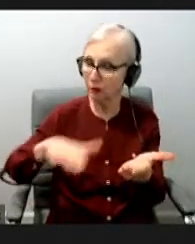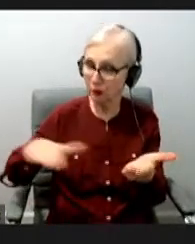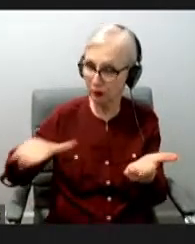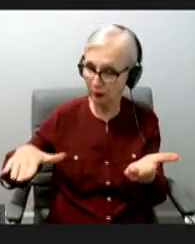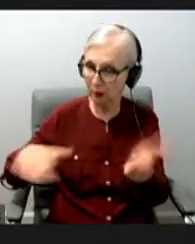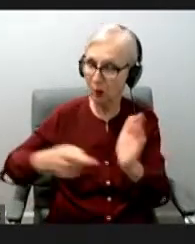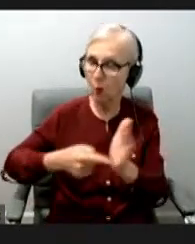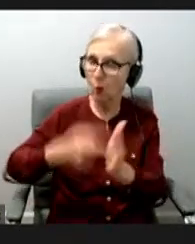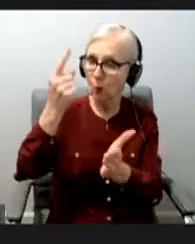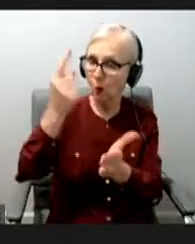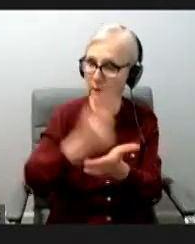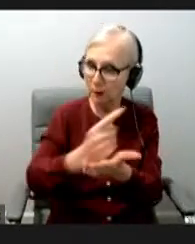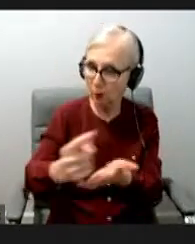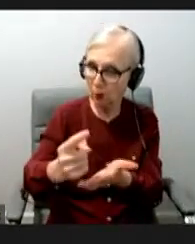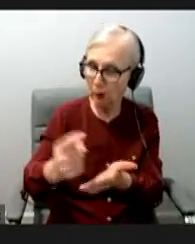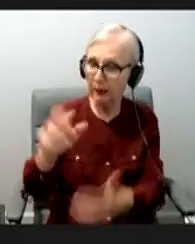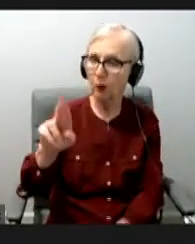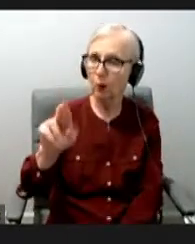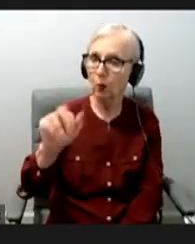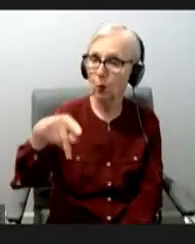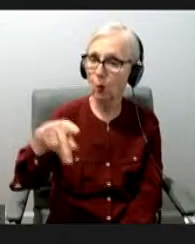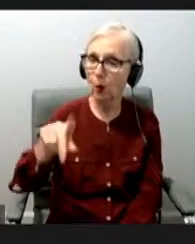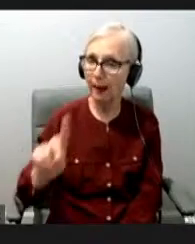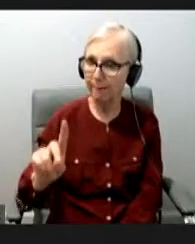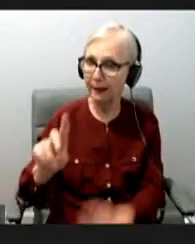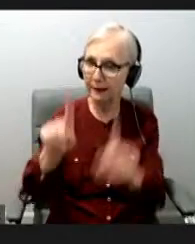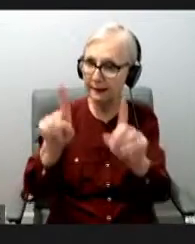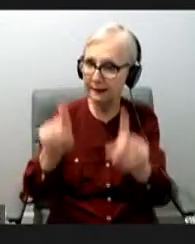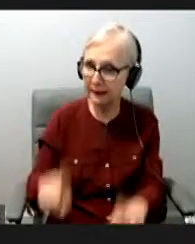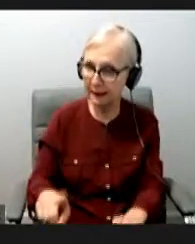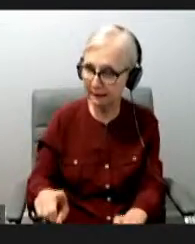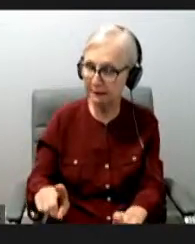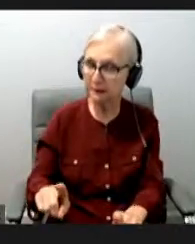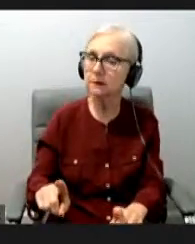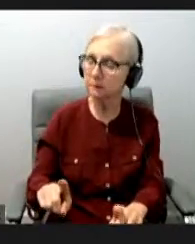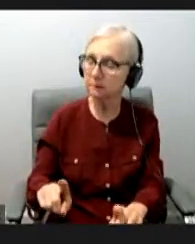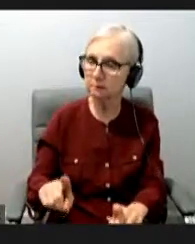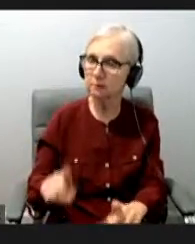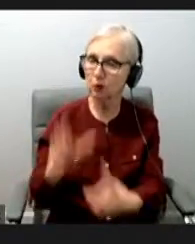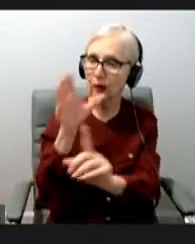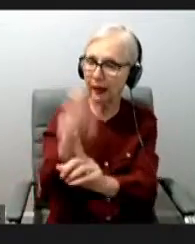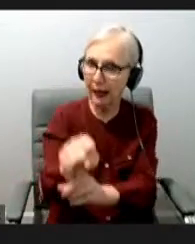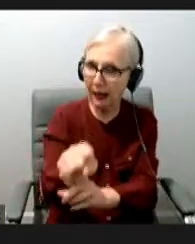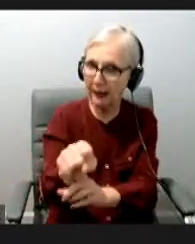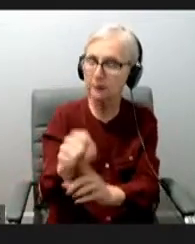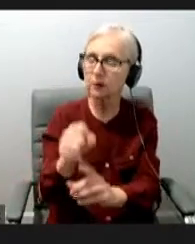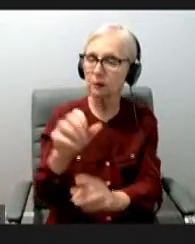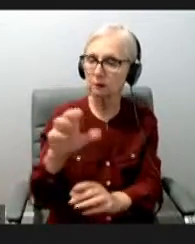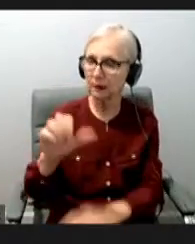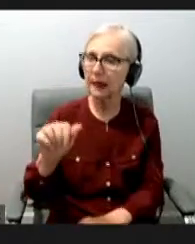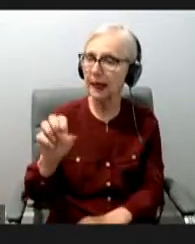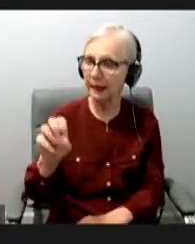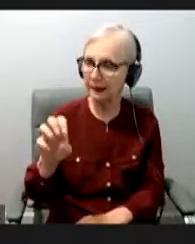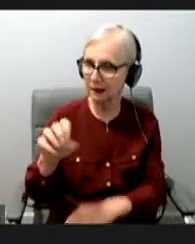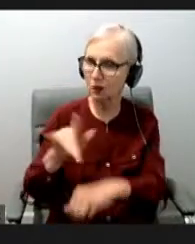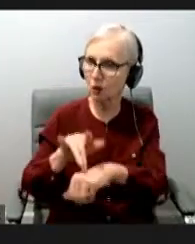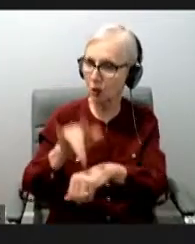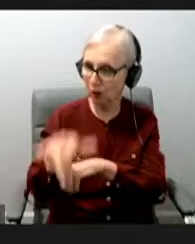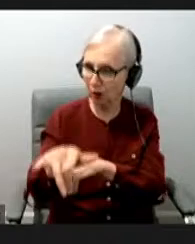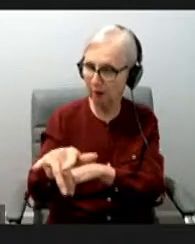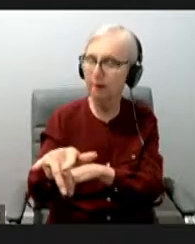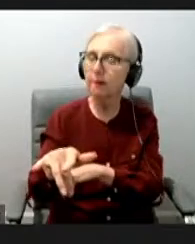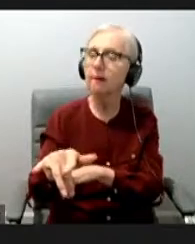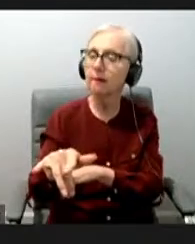a once-a-week rapid test designed to do surveillance to catch cases early. And there is an incentive